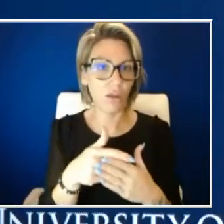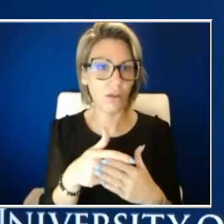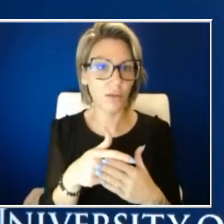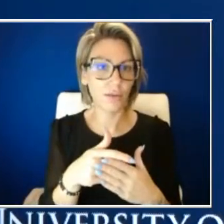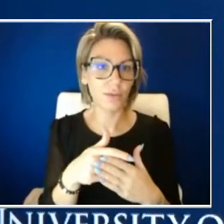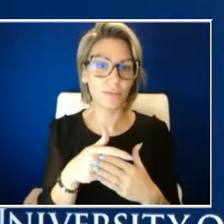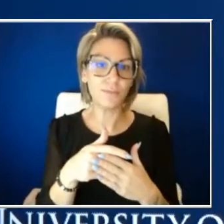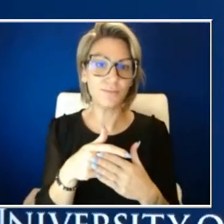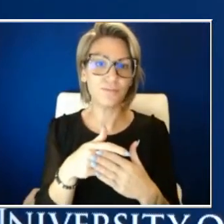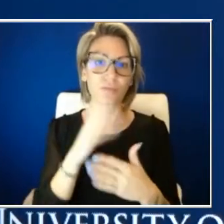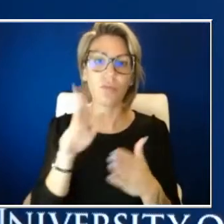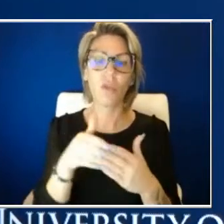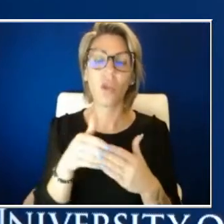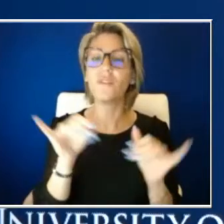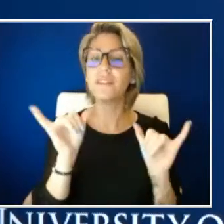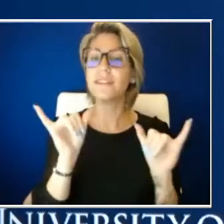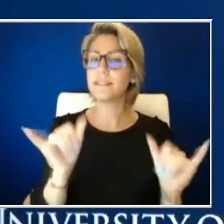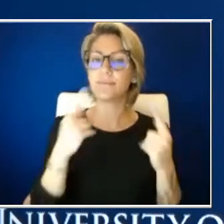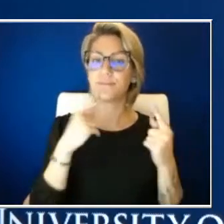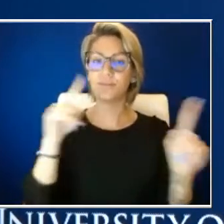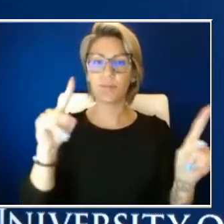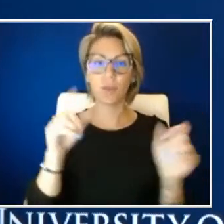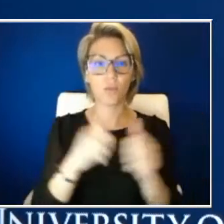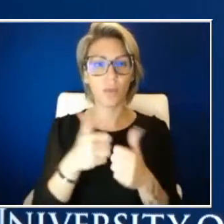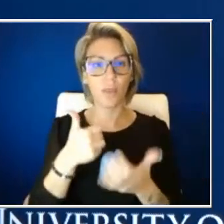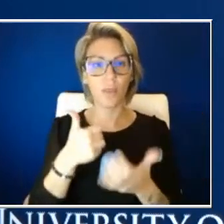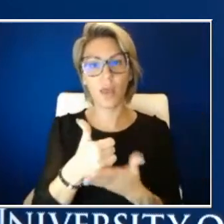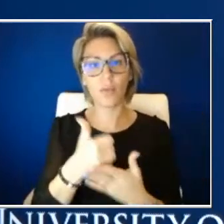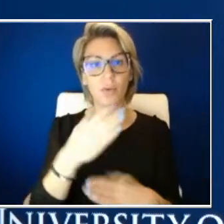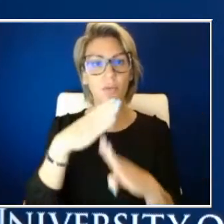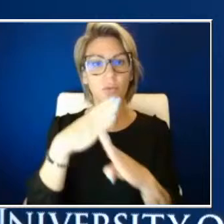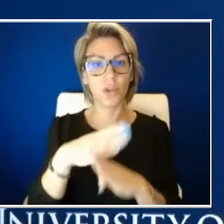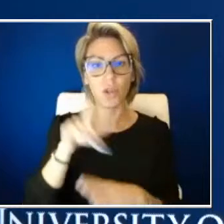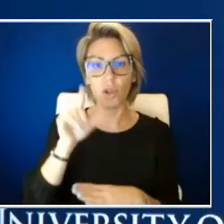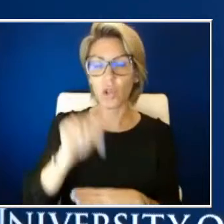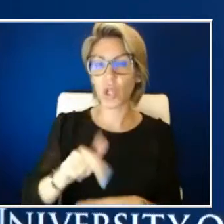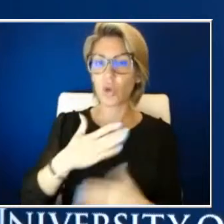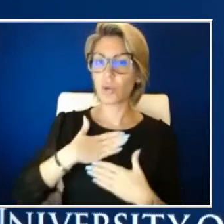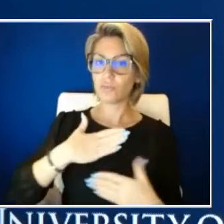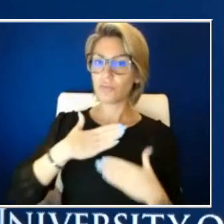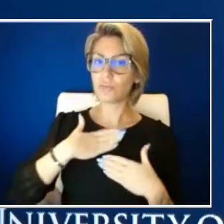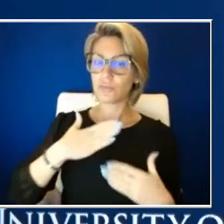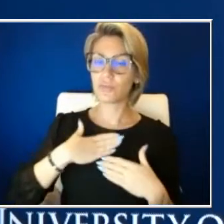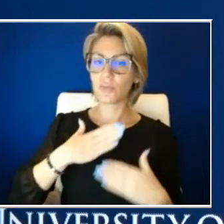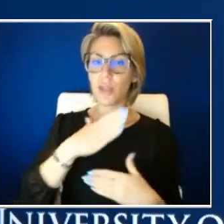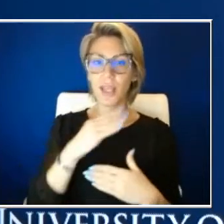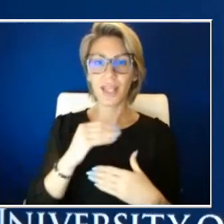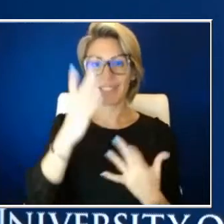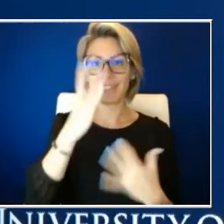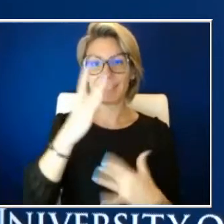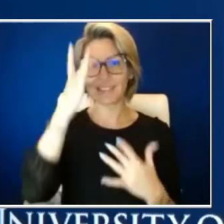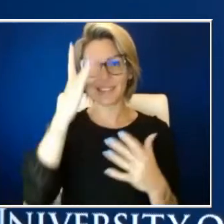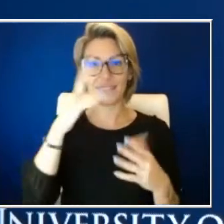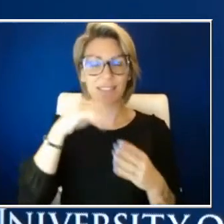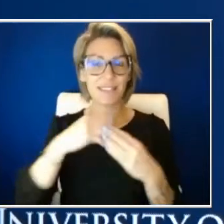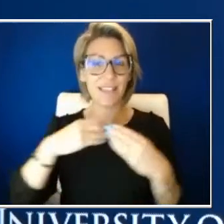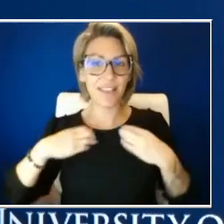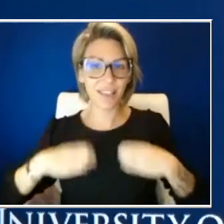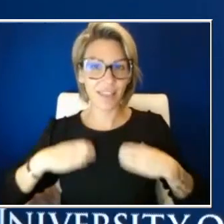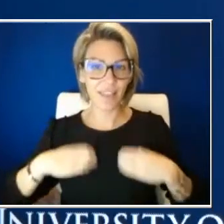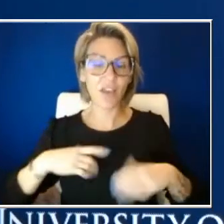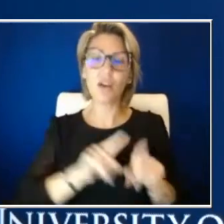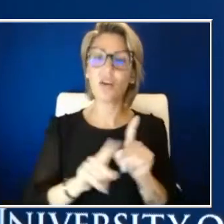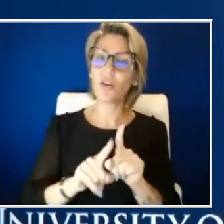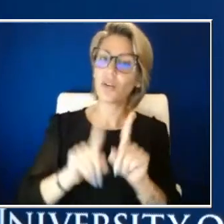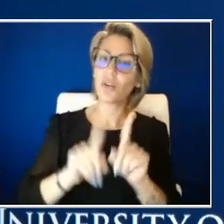the same efficacy of helping protect against lower respiratory tract disease, that means disease in the lungs, as well as going to the hospital